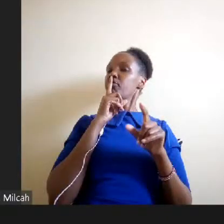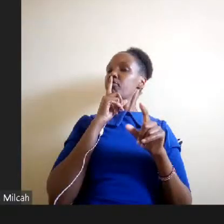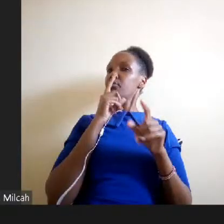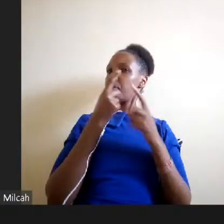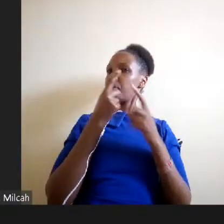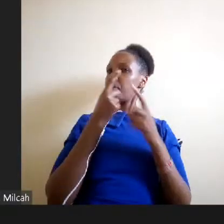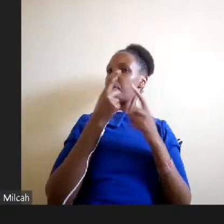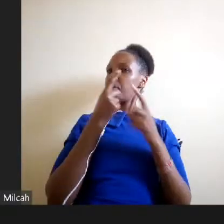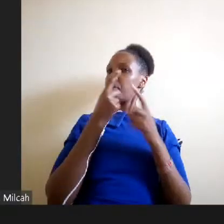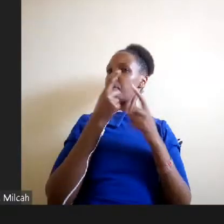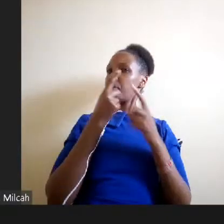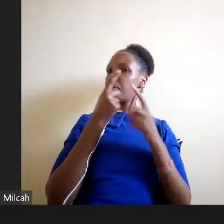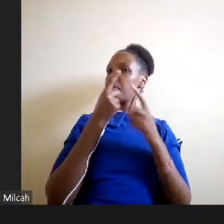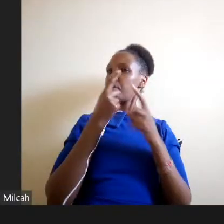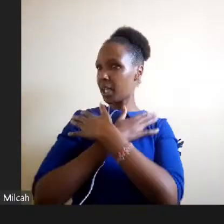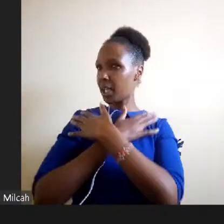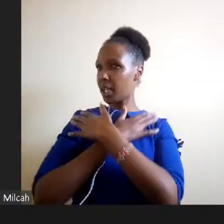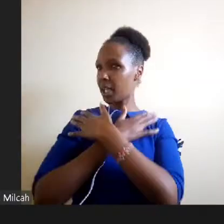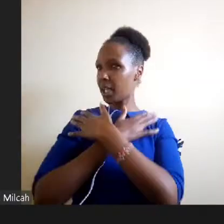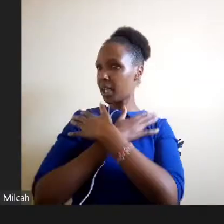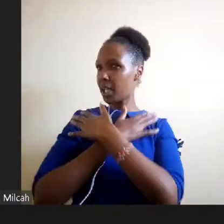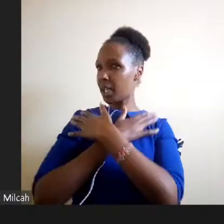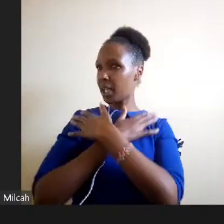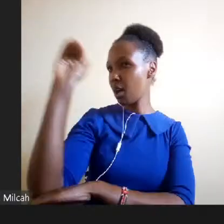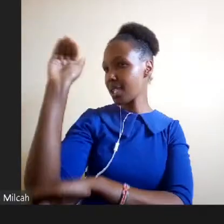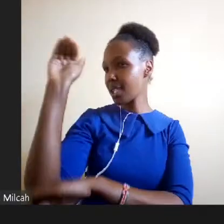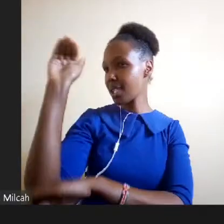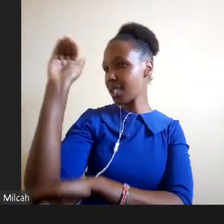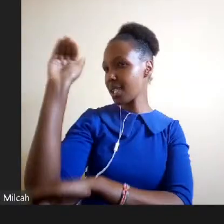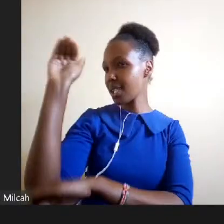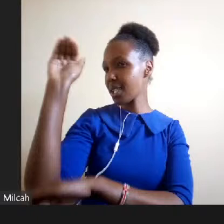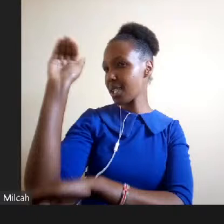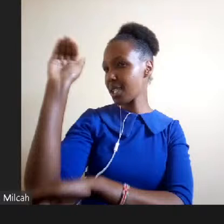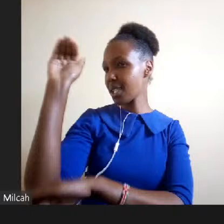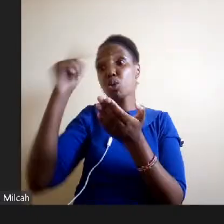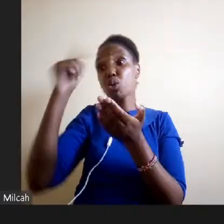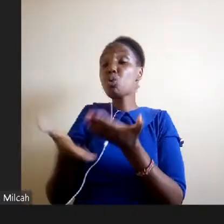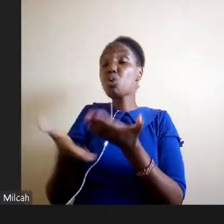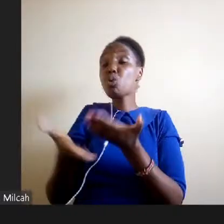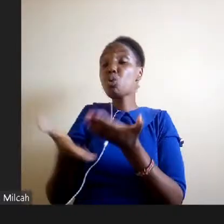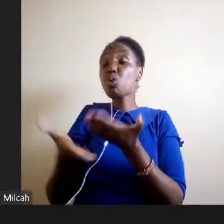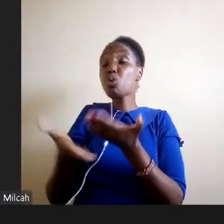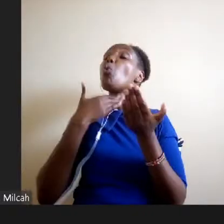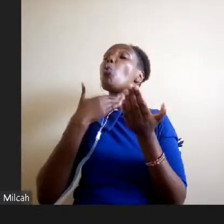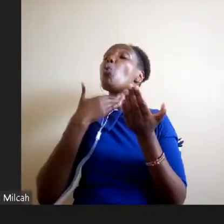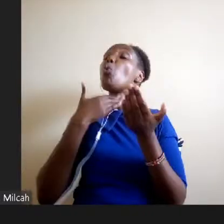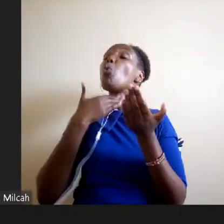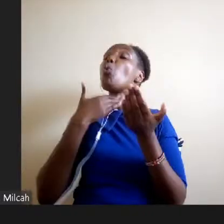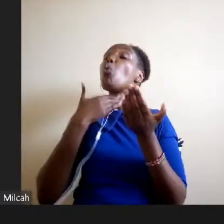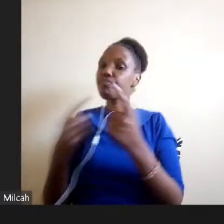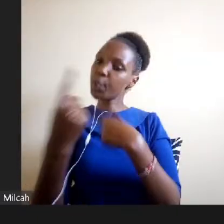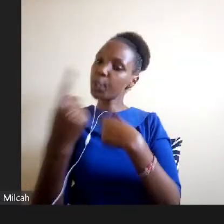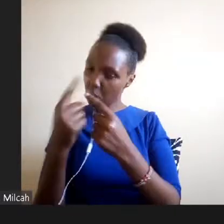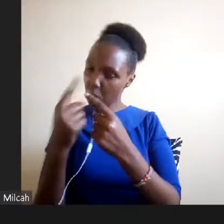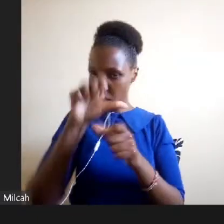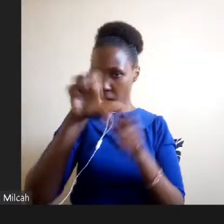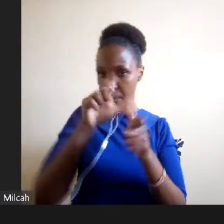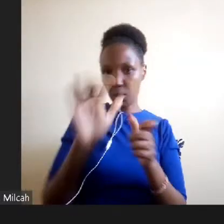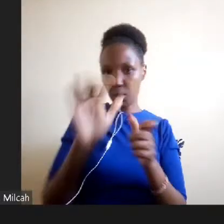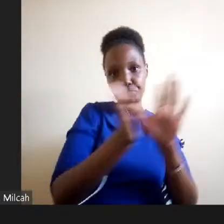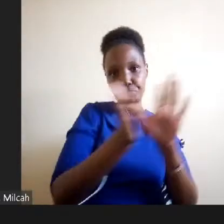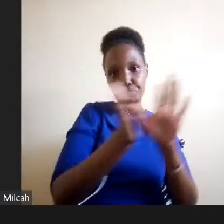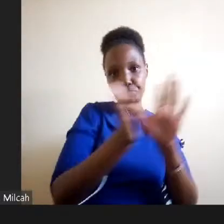openly asking them, because you're being very attentive and you're being genuine, they're able to talk to you about these things. Then you can start